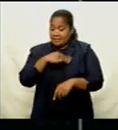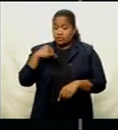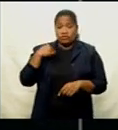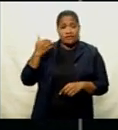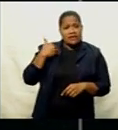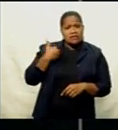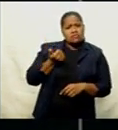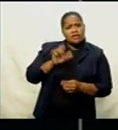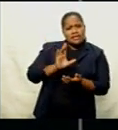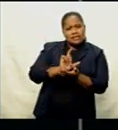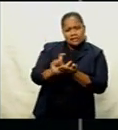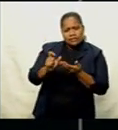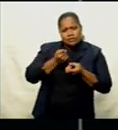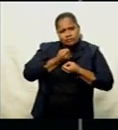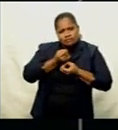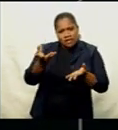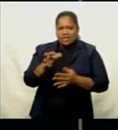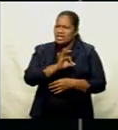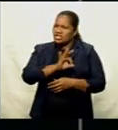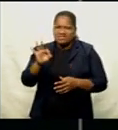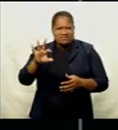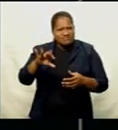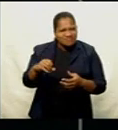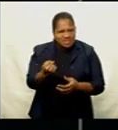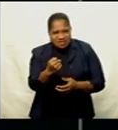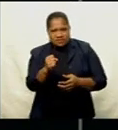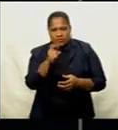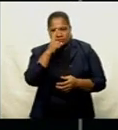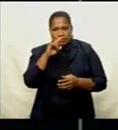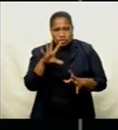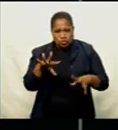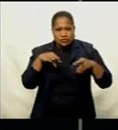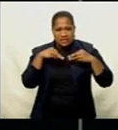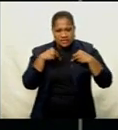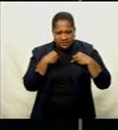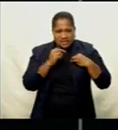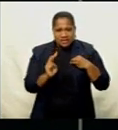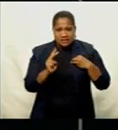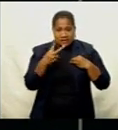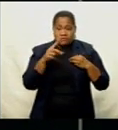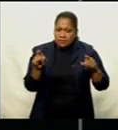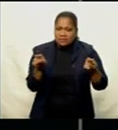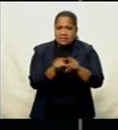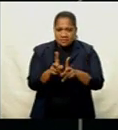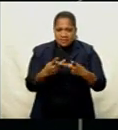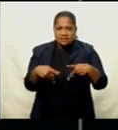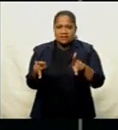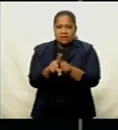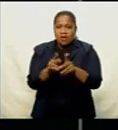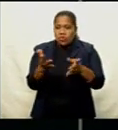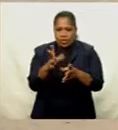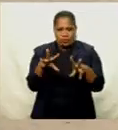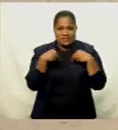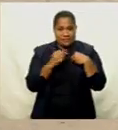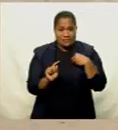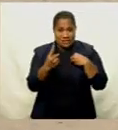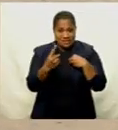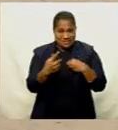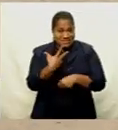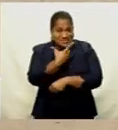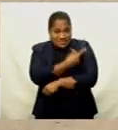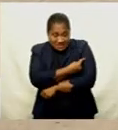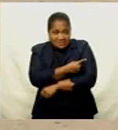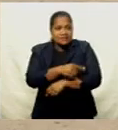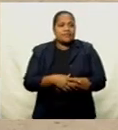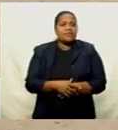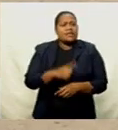that it's not compulsory that people receive the second dose from the same site where they received their first one. It says individuals can